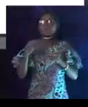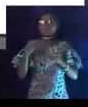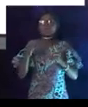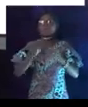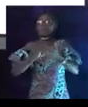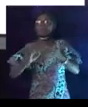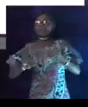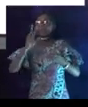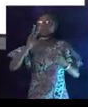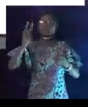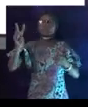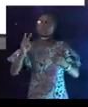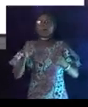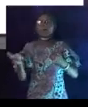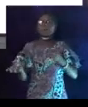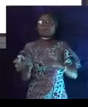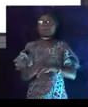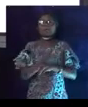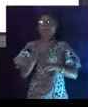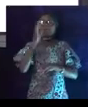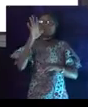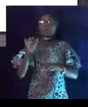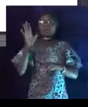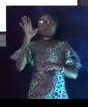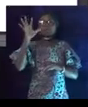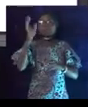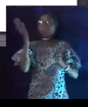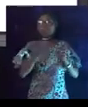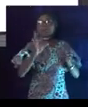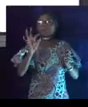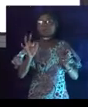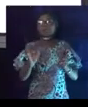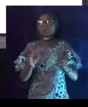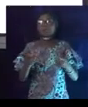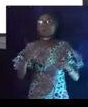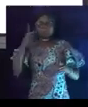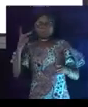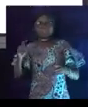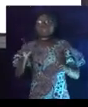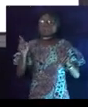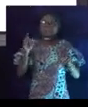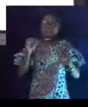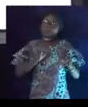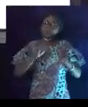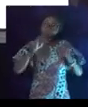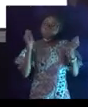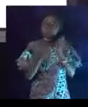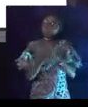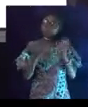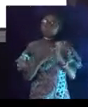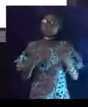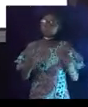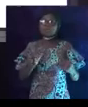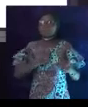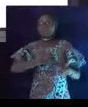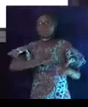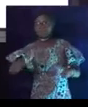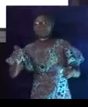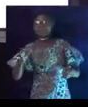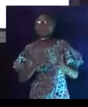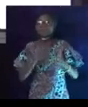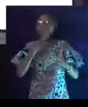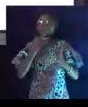the formula that connects Fahrenheit to Celsius. And that formula again is 1 unit of Fahrenheit is